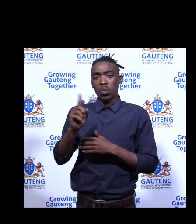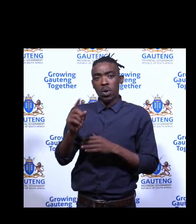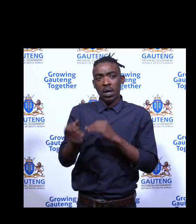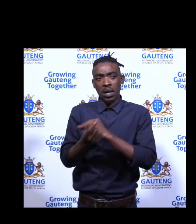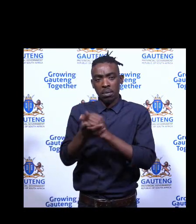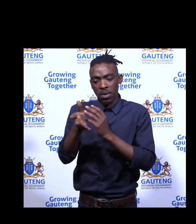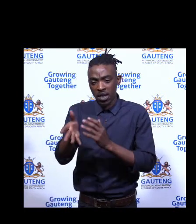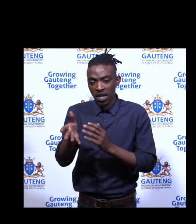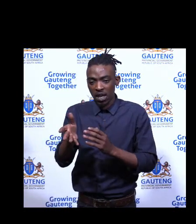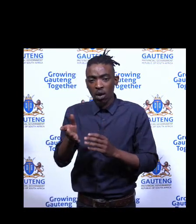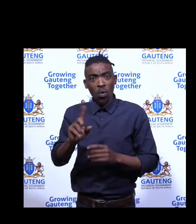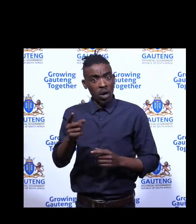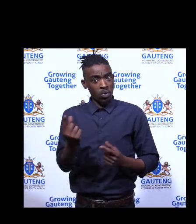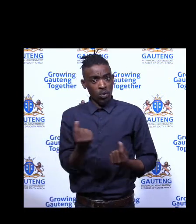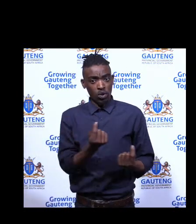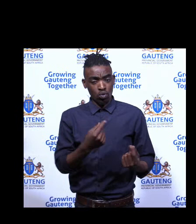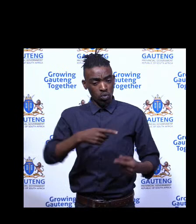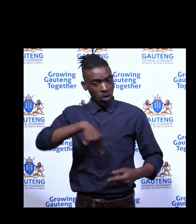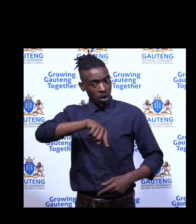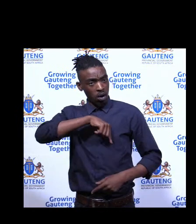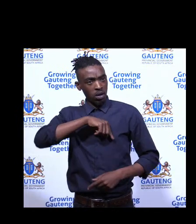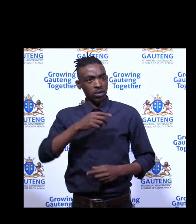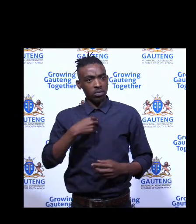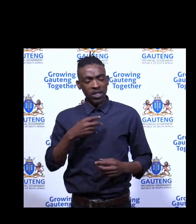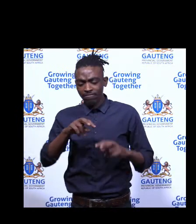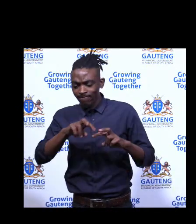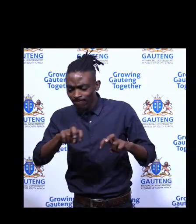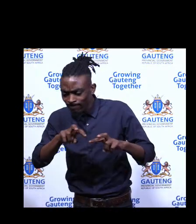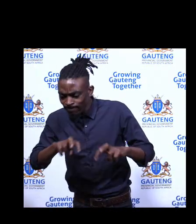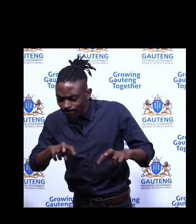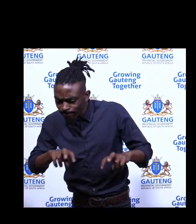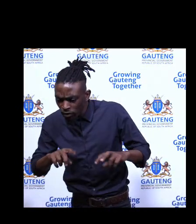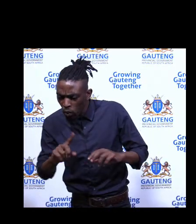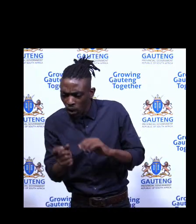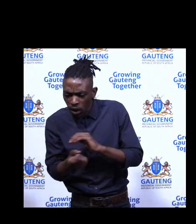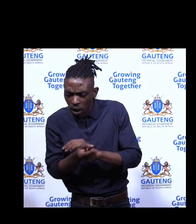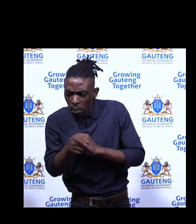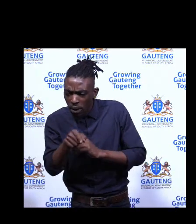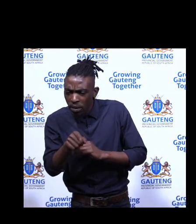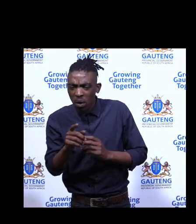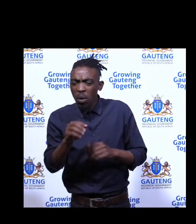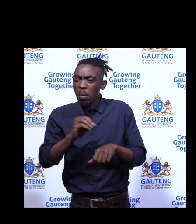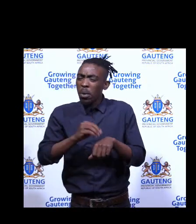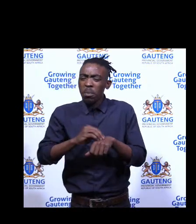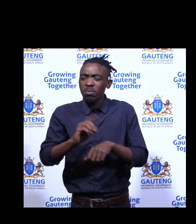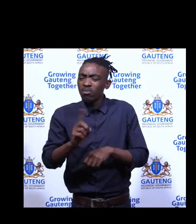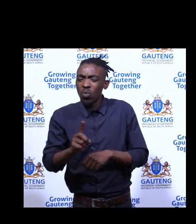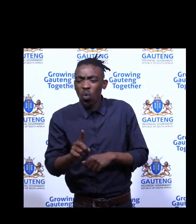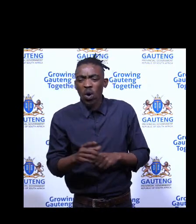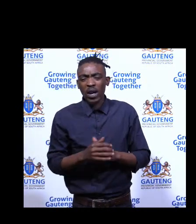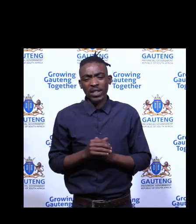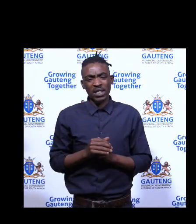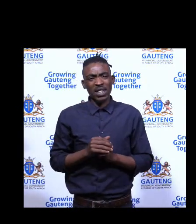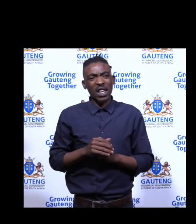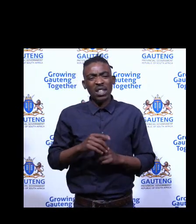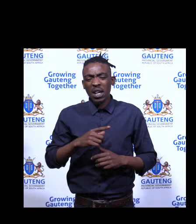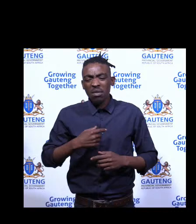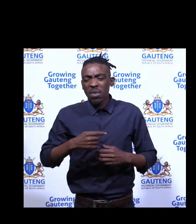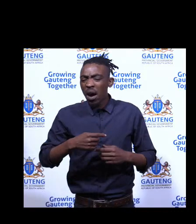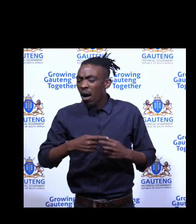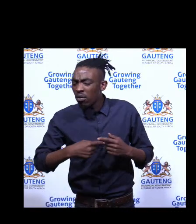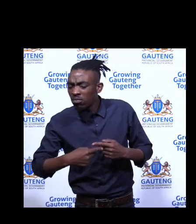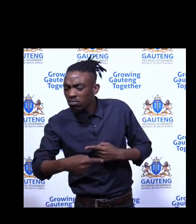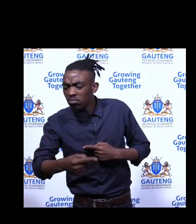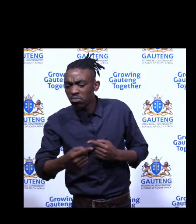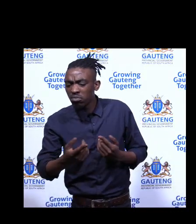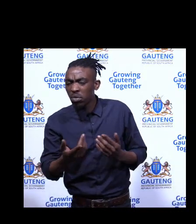And then we look at those clusters and we analyze them to understand how they look like and what is their lifetime. So that is basically how